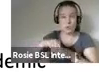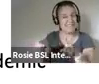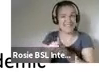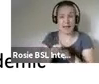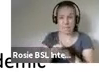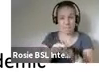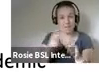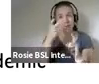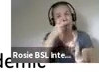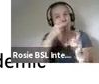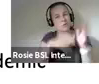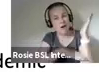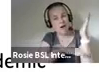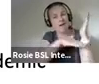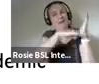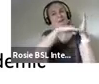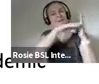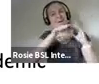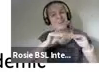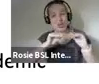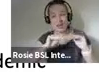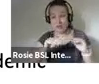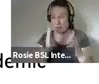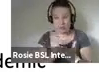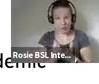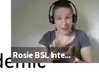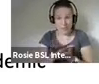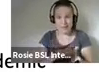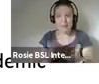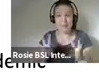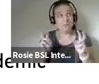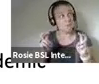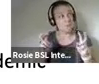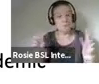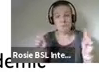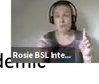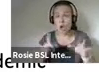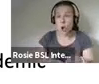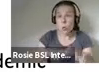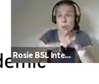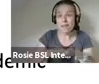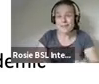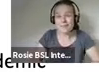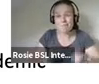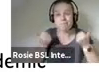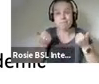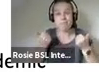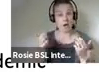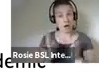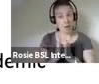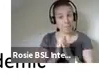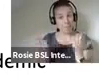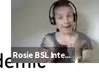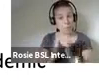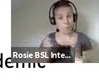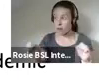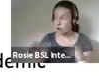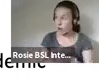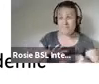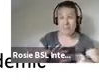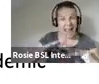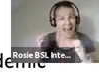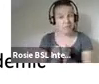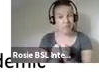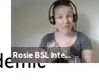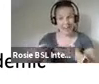is really just quality education. These films and the manuals don't presume to cover every aspect of what quality